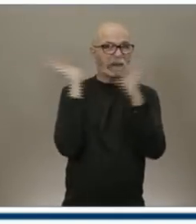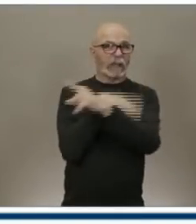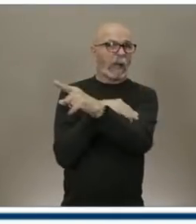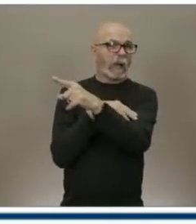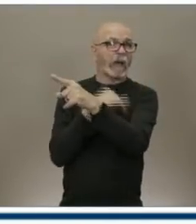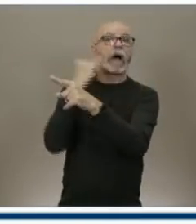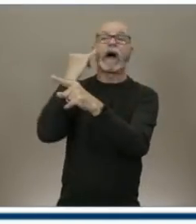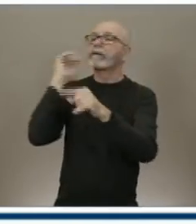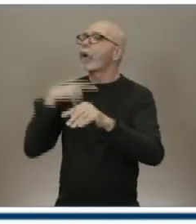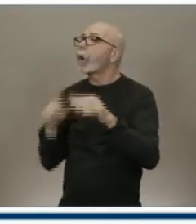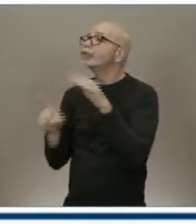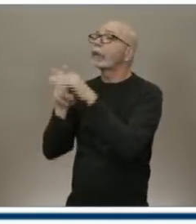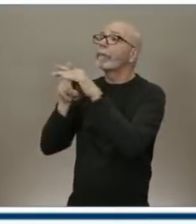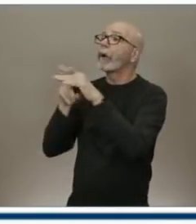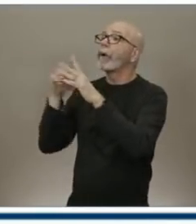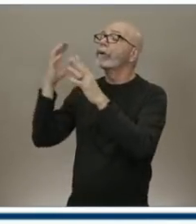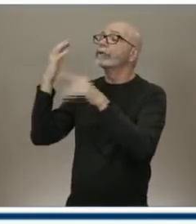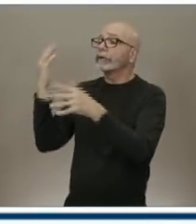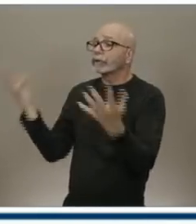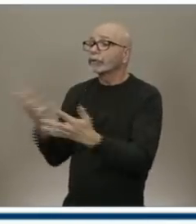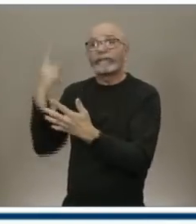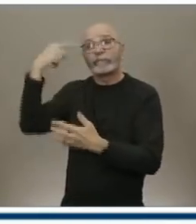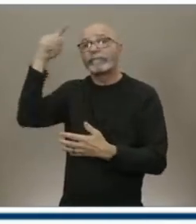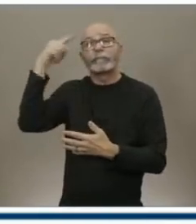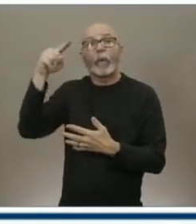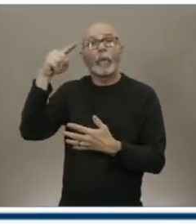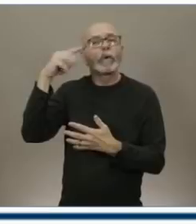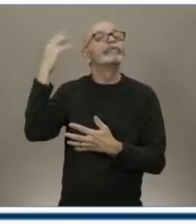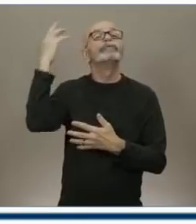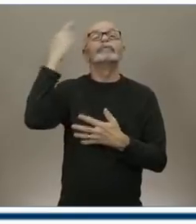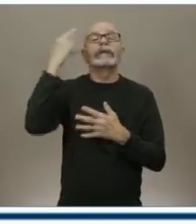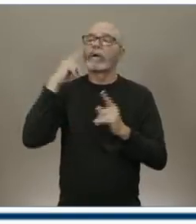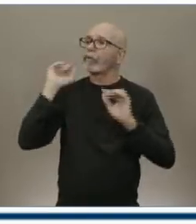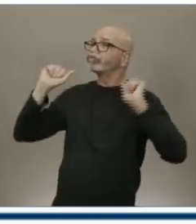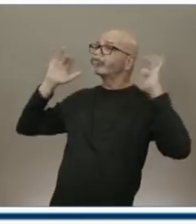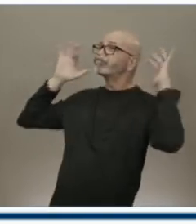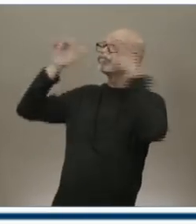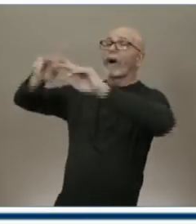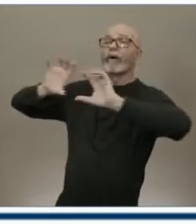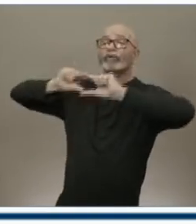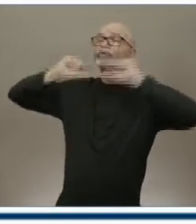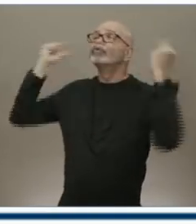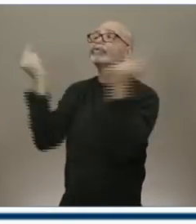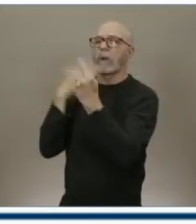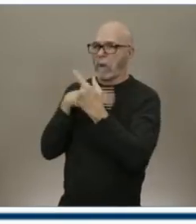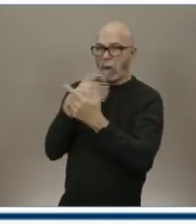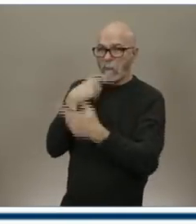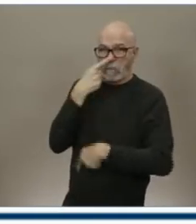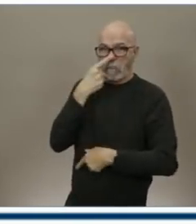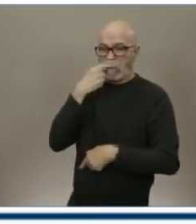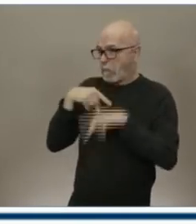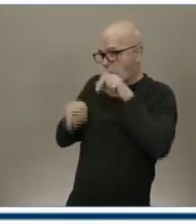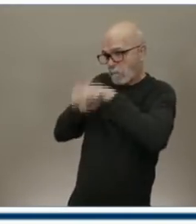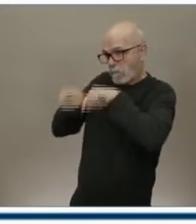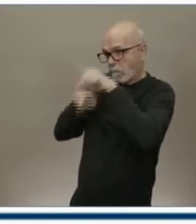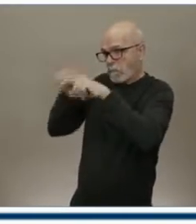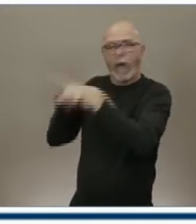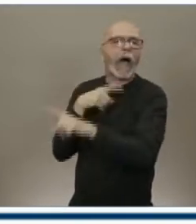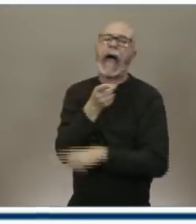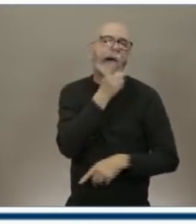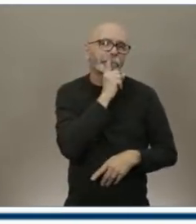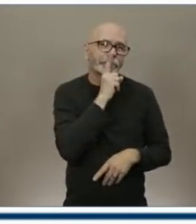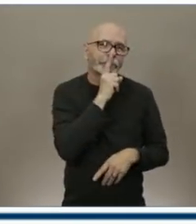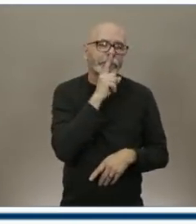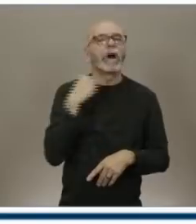you're doing it is because you're at a large gathering. Nobody's going to ask you about that. We're not going to be looking for that. We're just asking you to